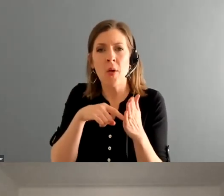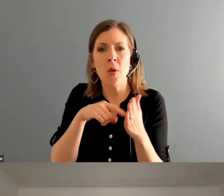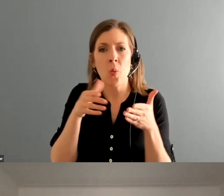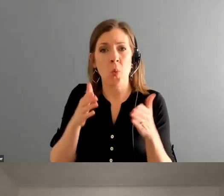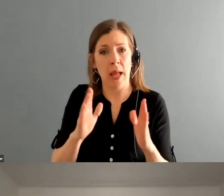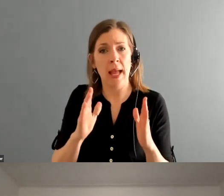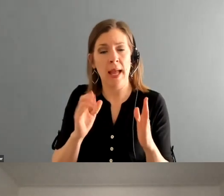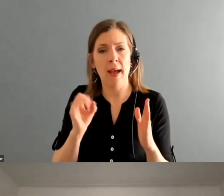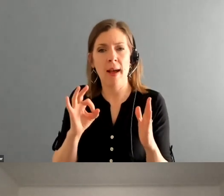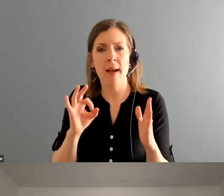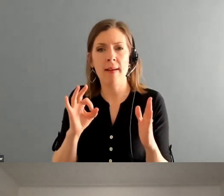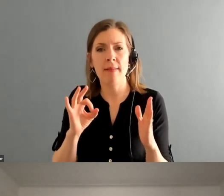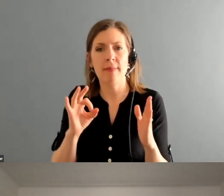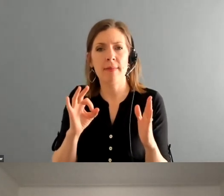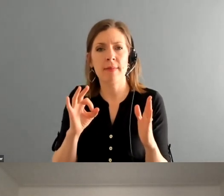way of